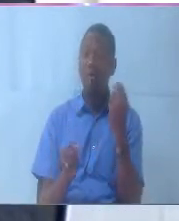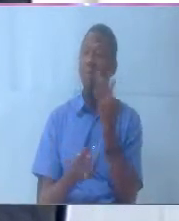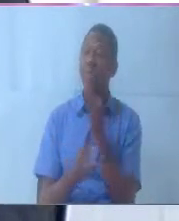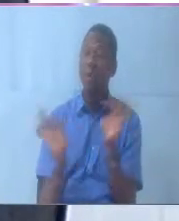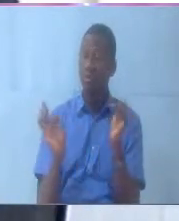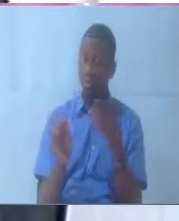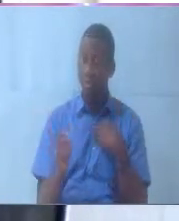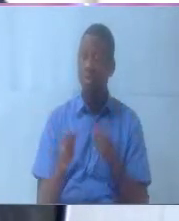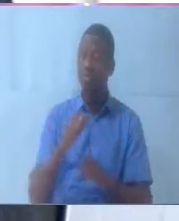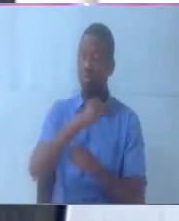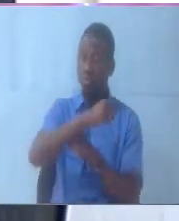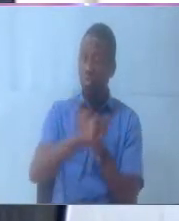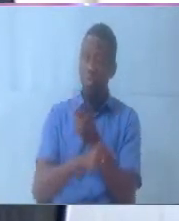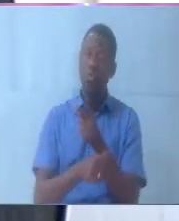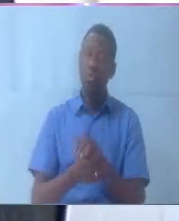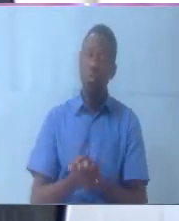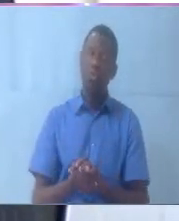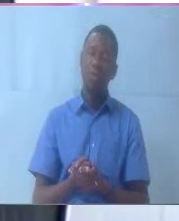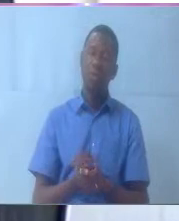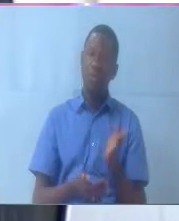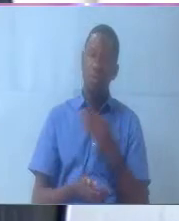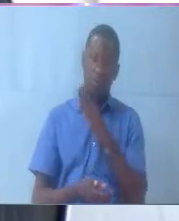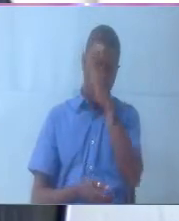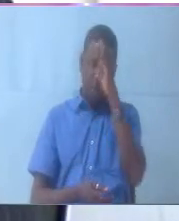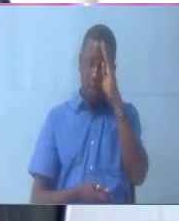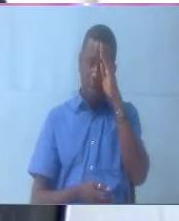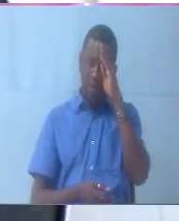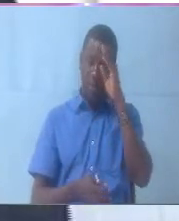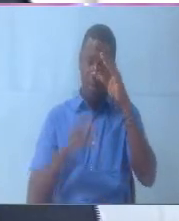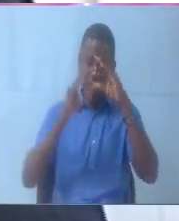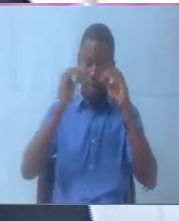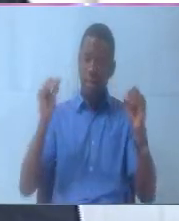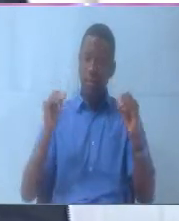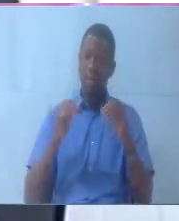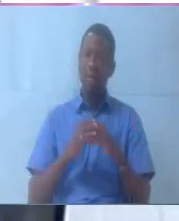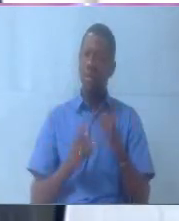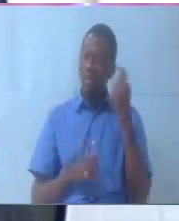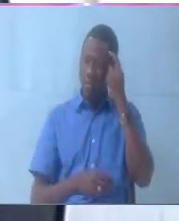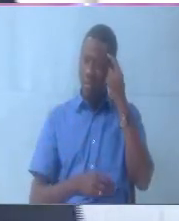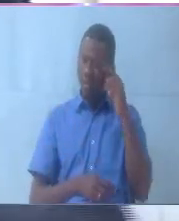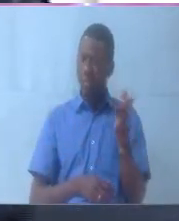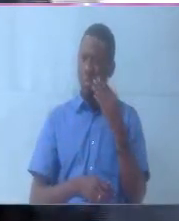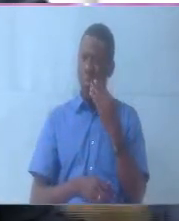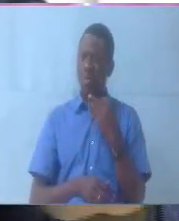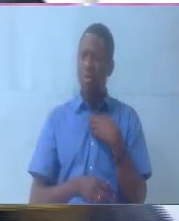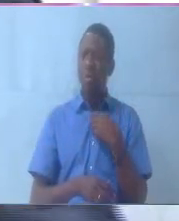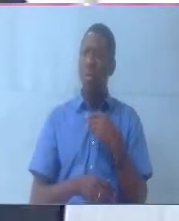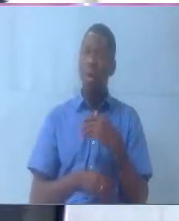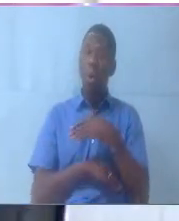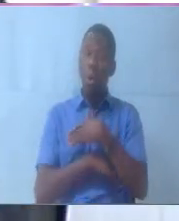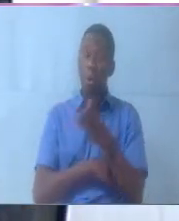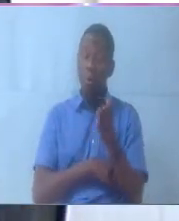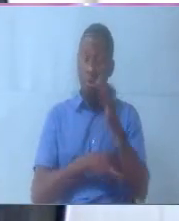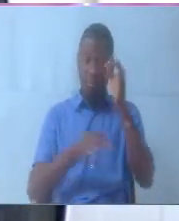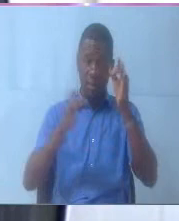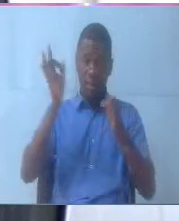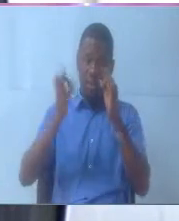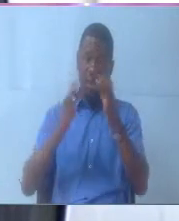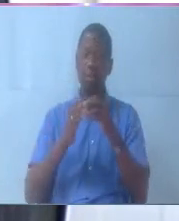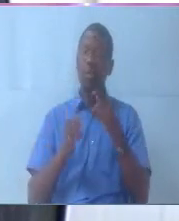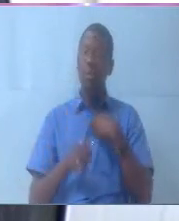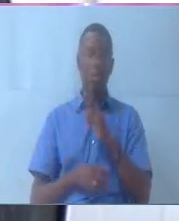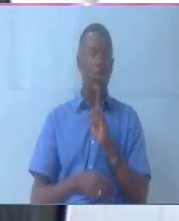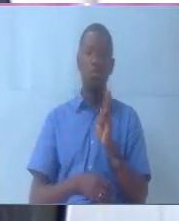to the open court. Ngamera ko mbita kiti bunda yele ringole tonu lankela makito. We will go in camera. Ako hani mbita